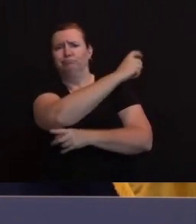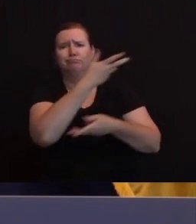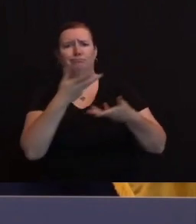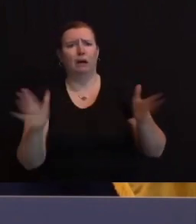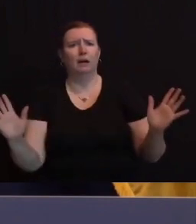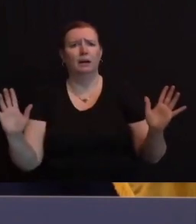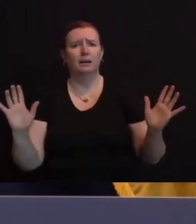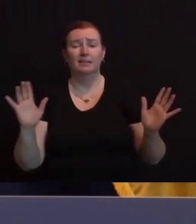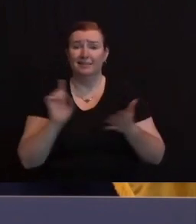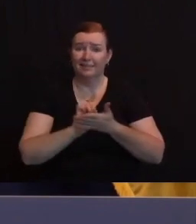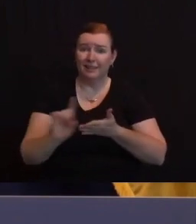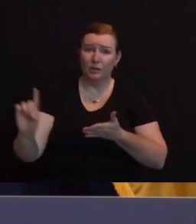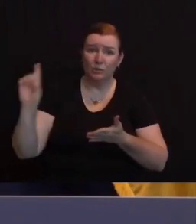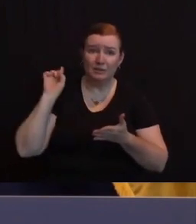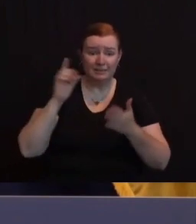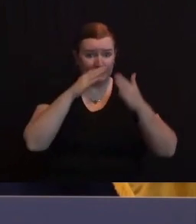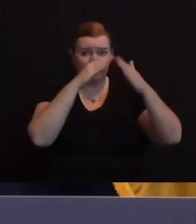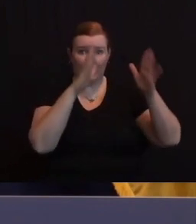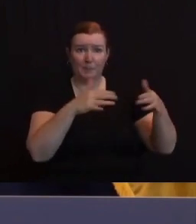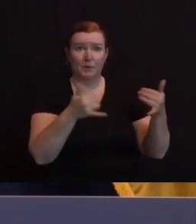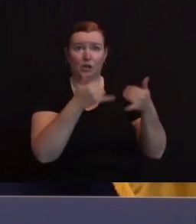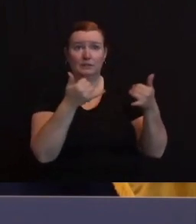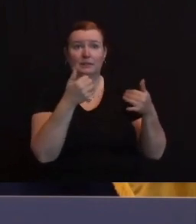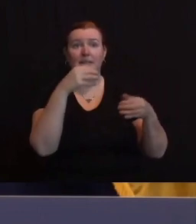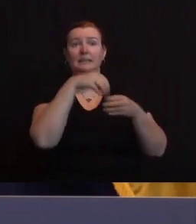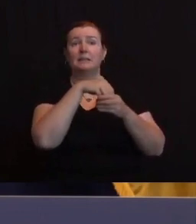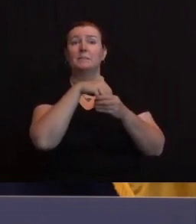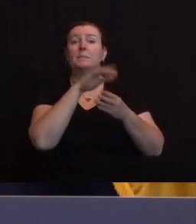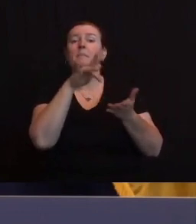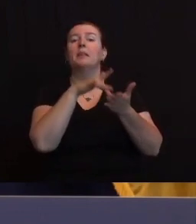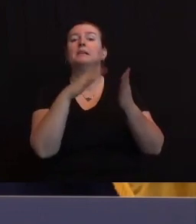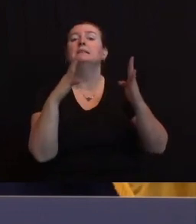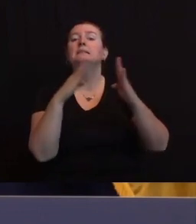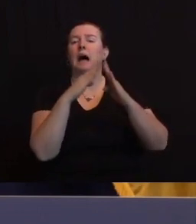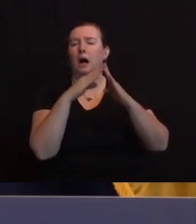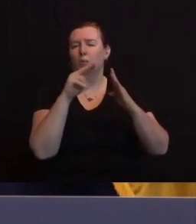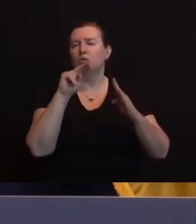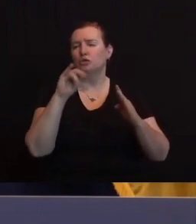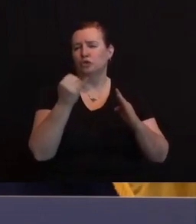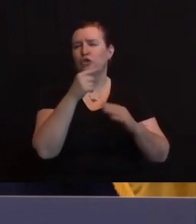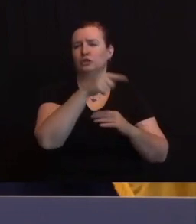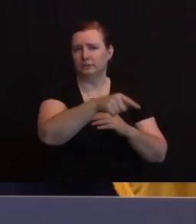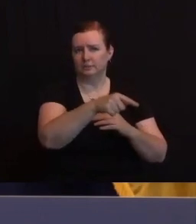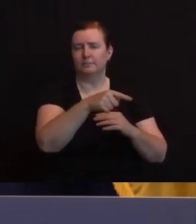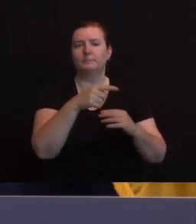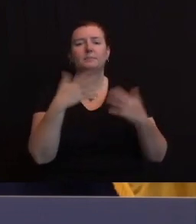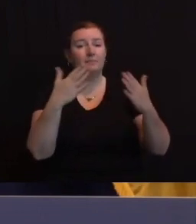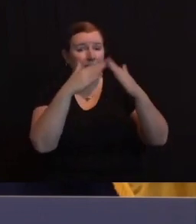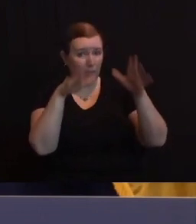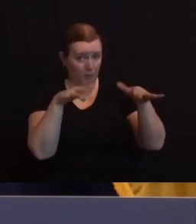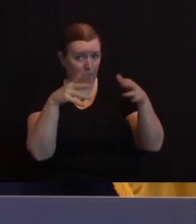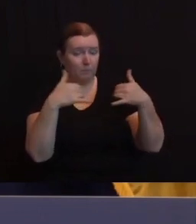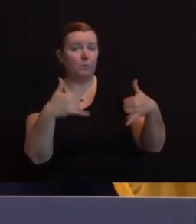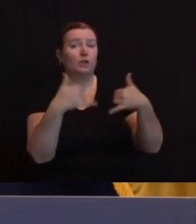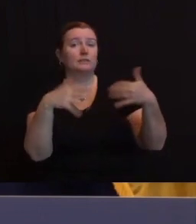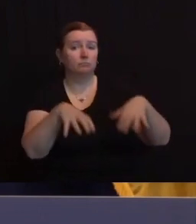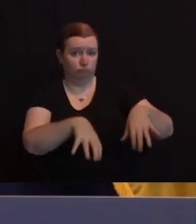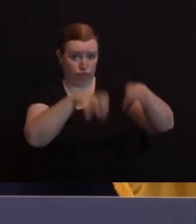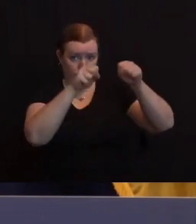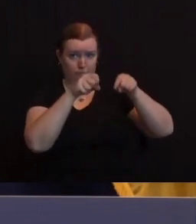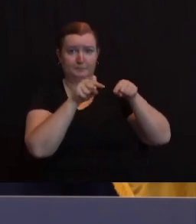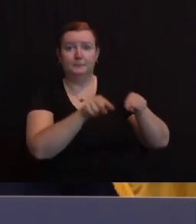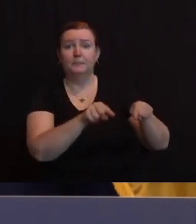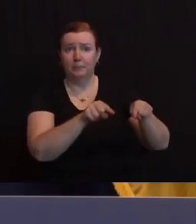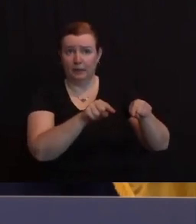attended by teens in Middletown, having just gotten an update from the leadership there, and I commend them for their leadership. It's